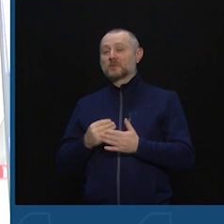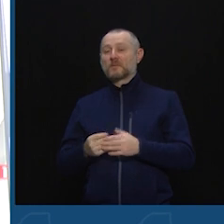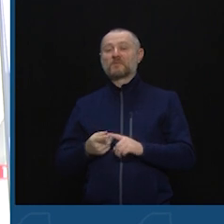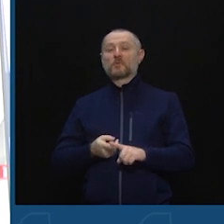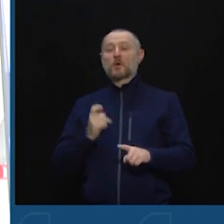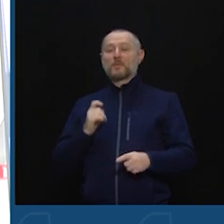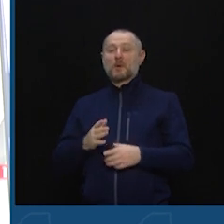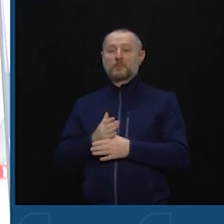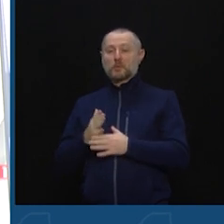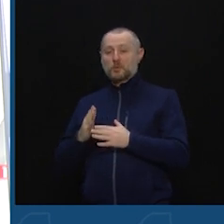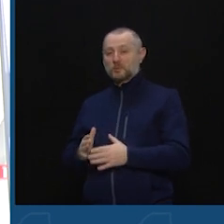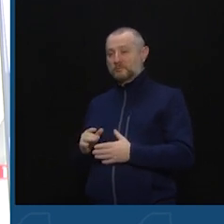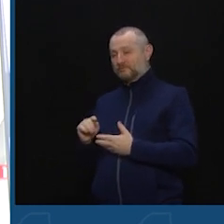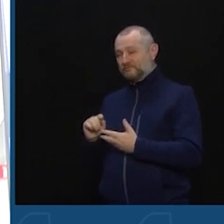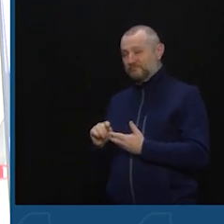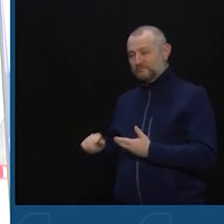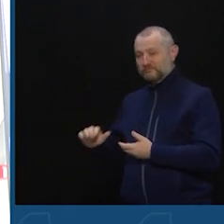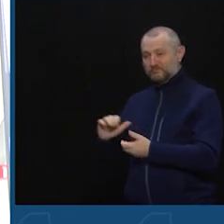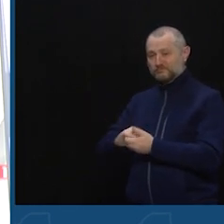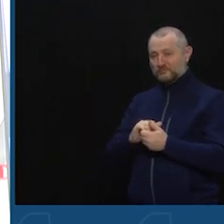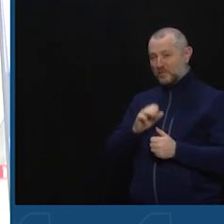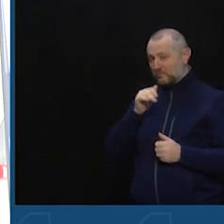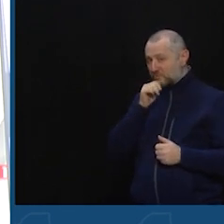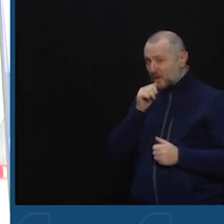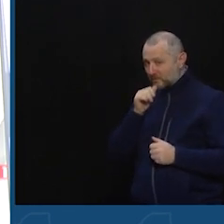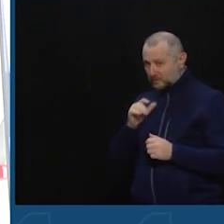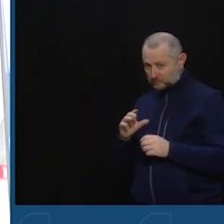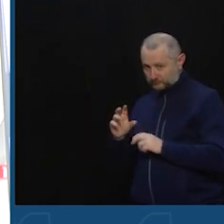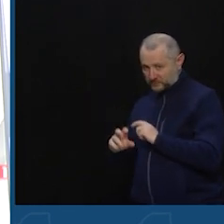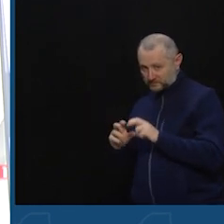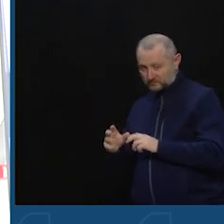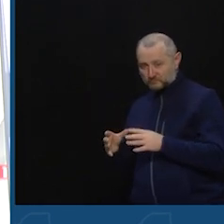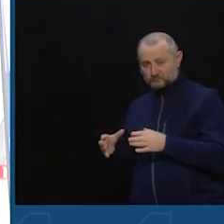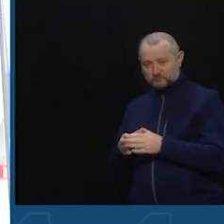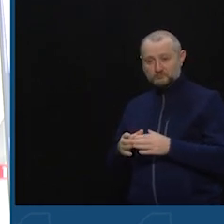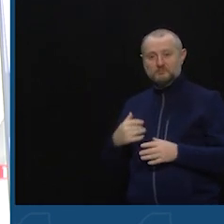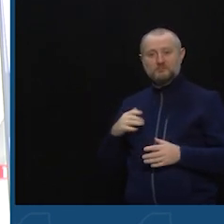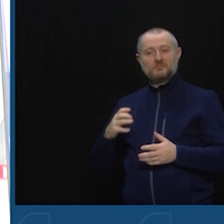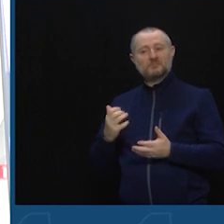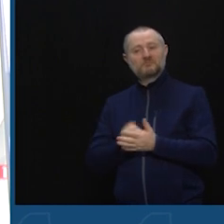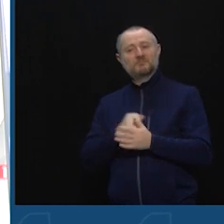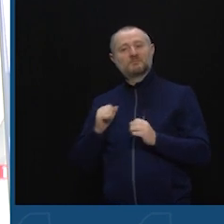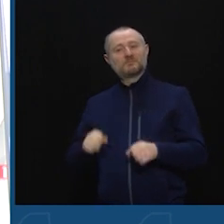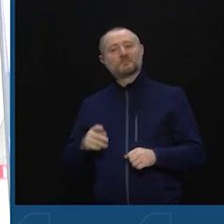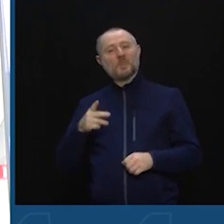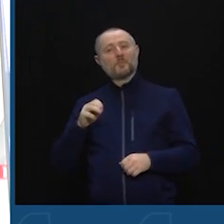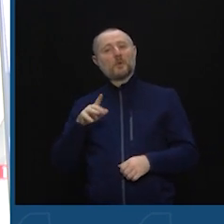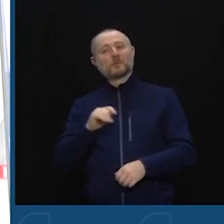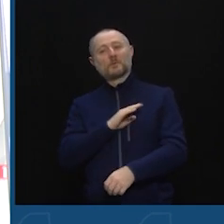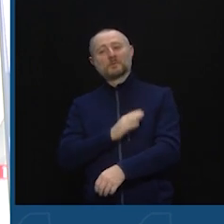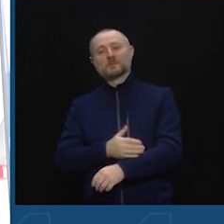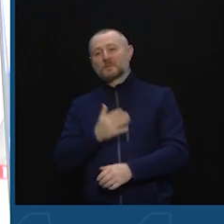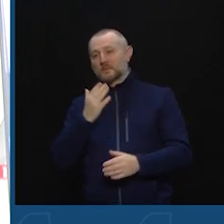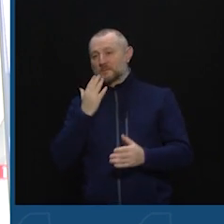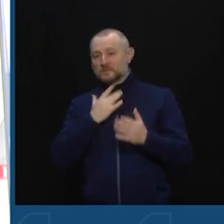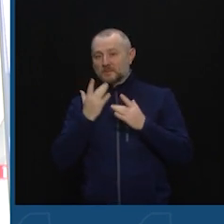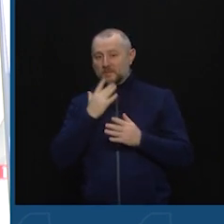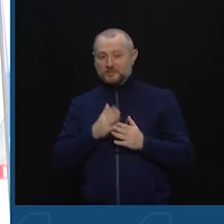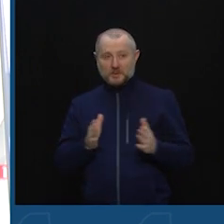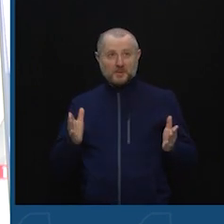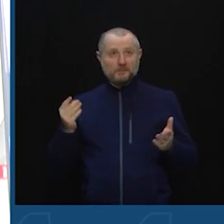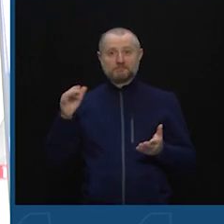partners. And that means that we can leverage Port Authority scarce public dollars by working in a